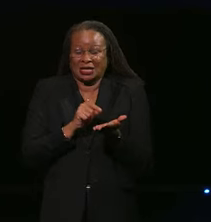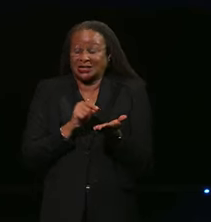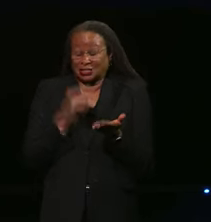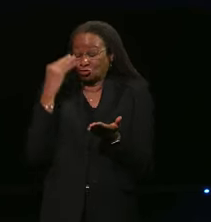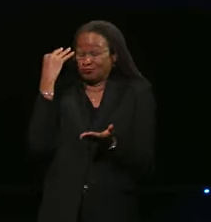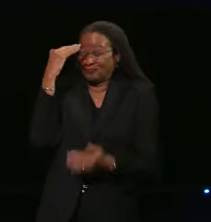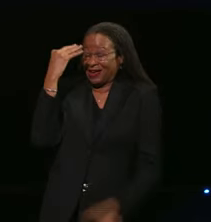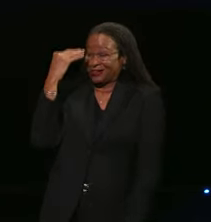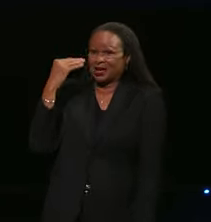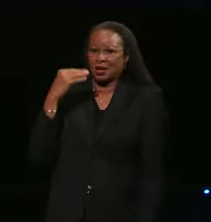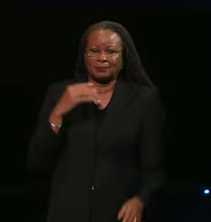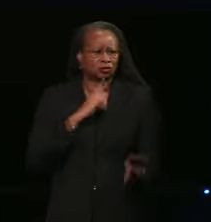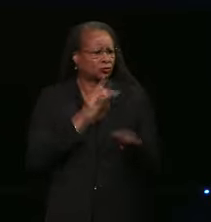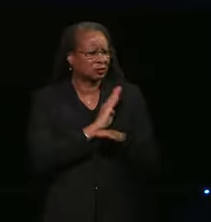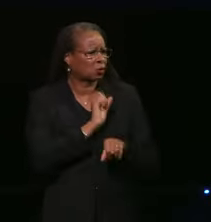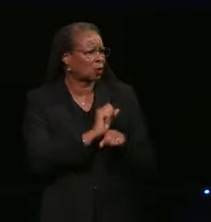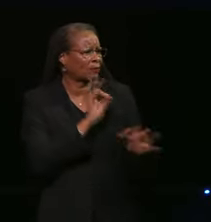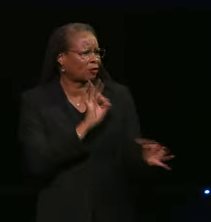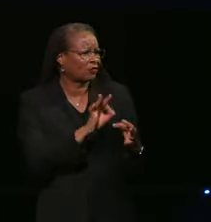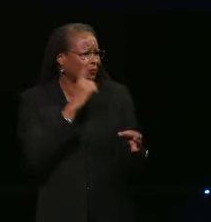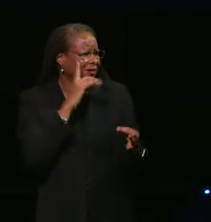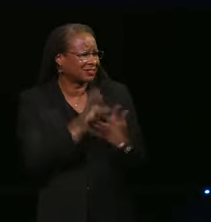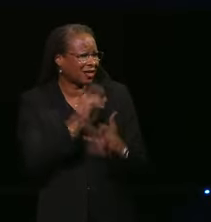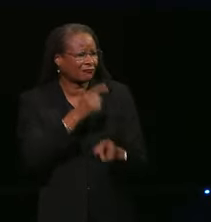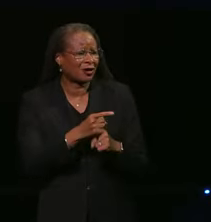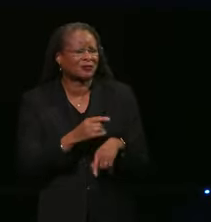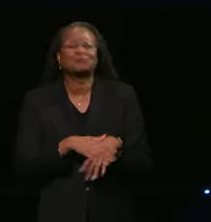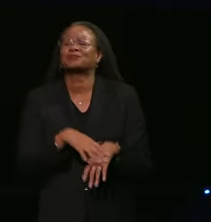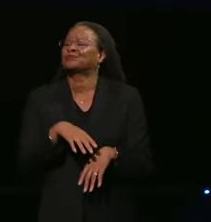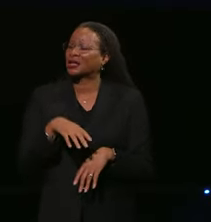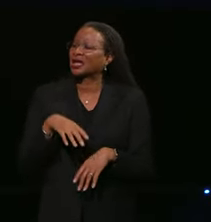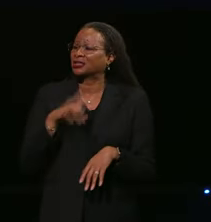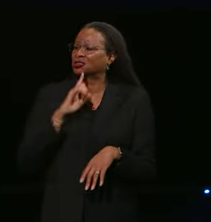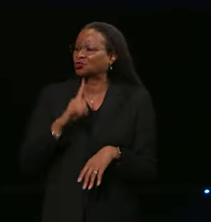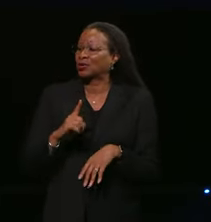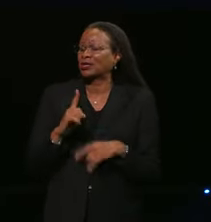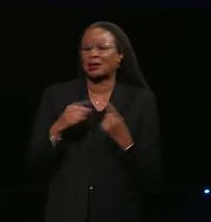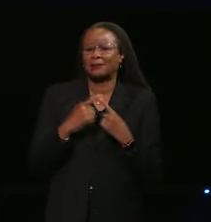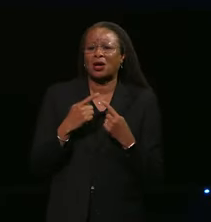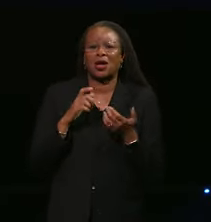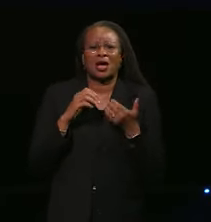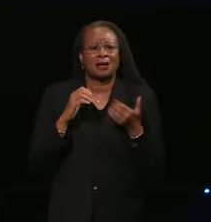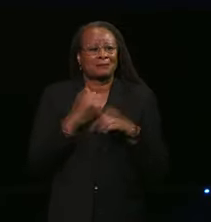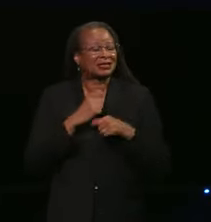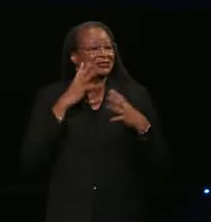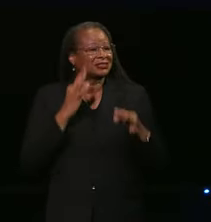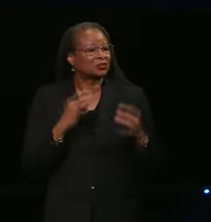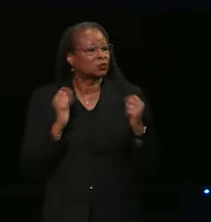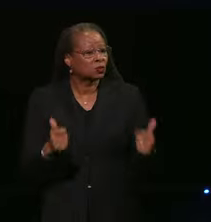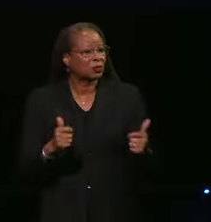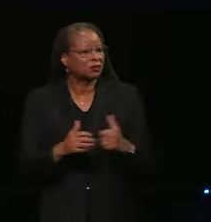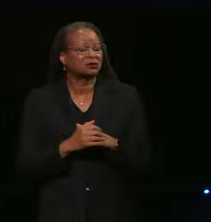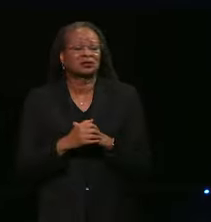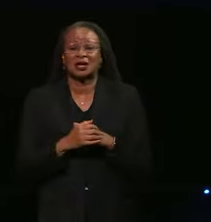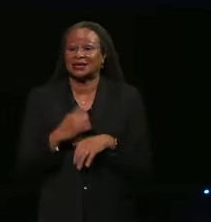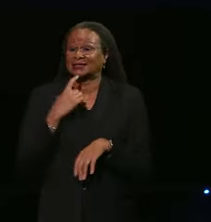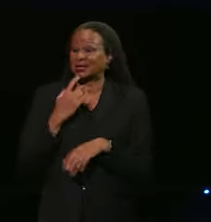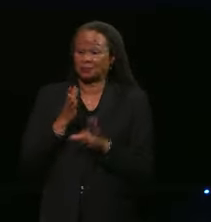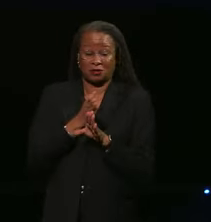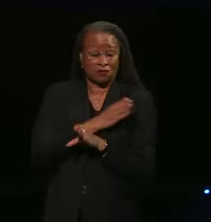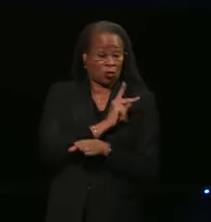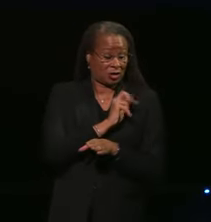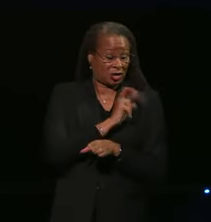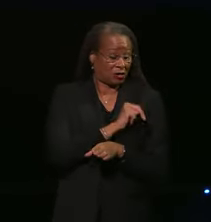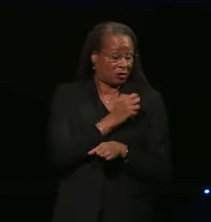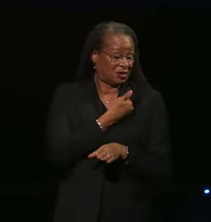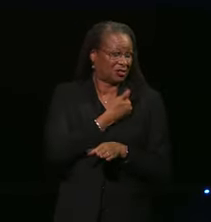it literally worked perfectly because of that. Yeah, it was just about having to make decisions really quickly. You know, I've said before that Karen and I were very much